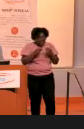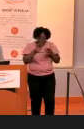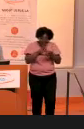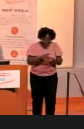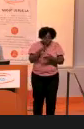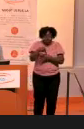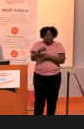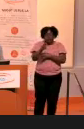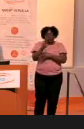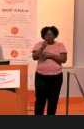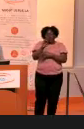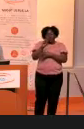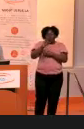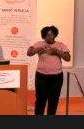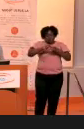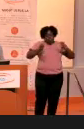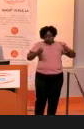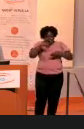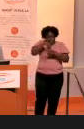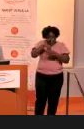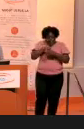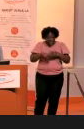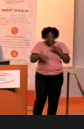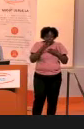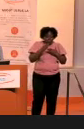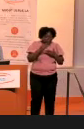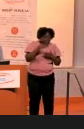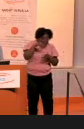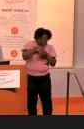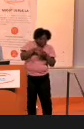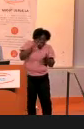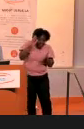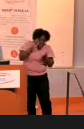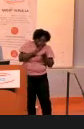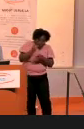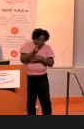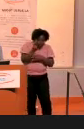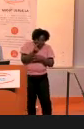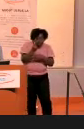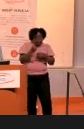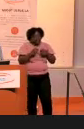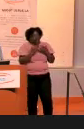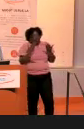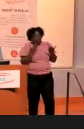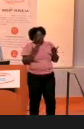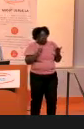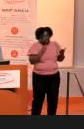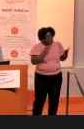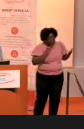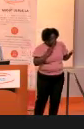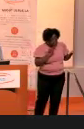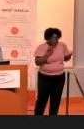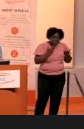there. So if you have less than a gram of protein in your urine, it's not felt to be as severe, and you probably don't need as